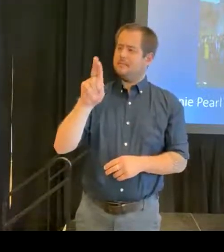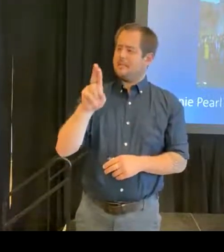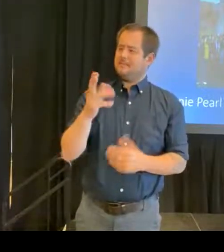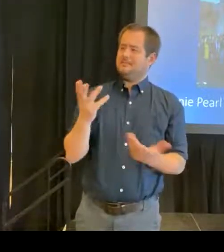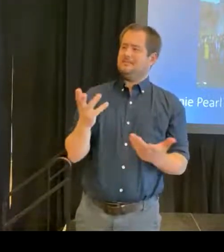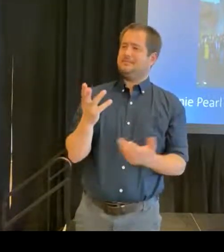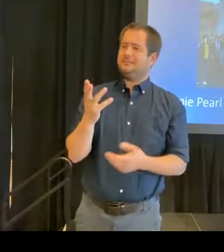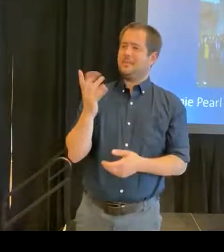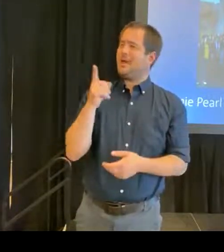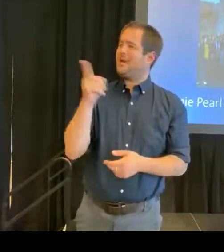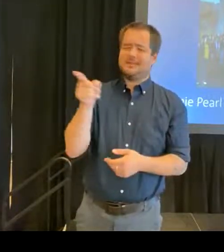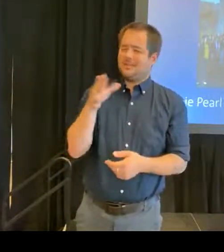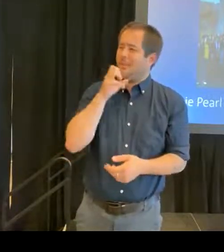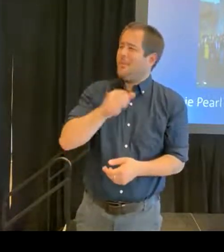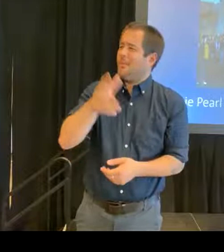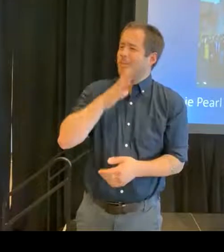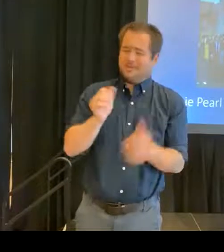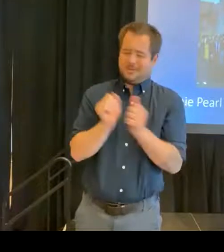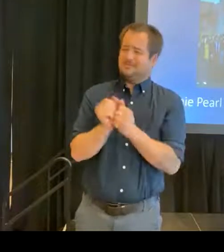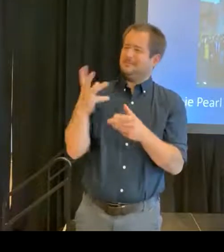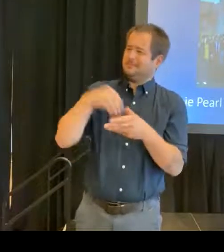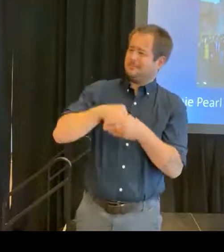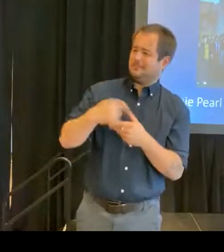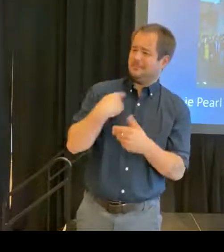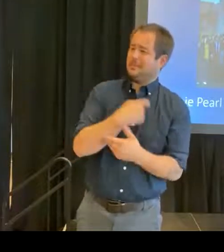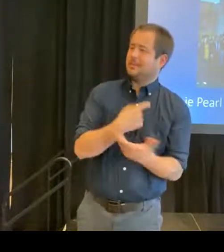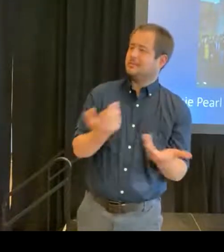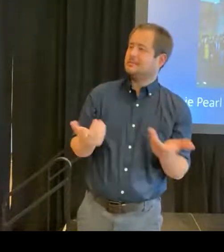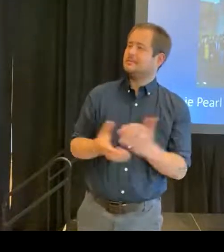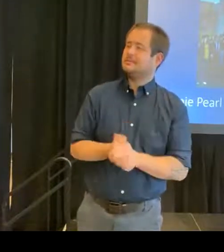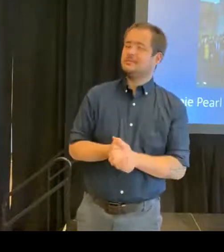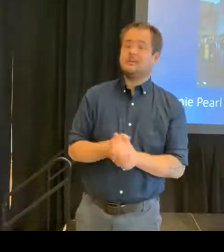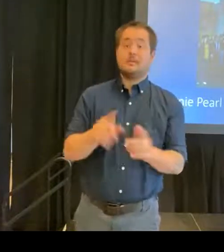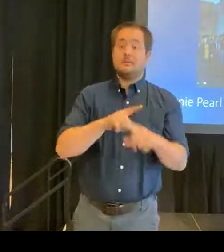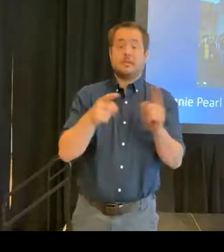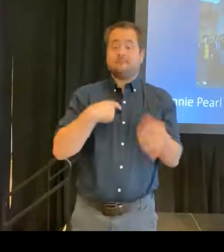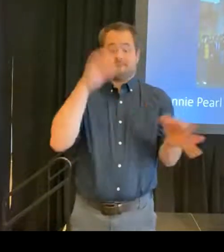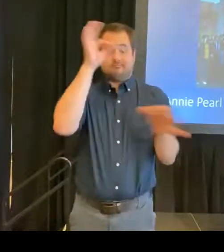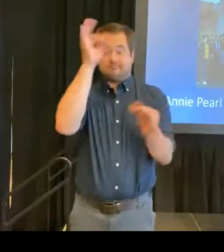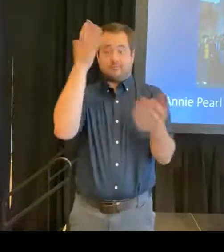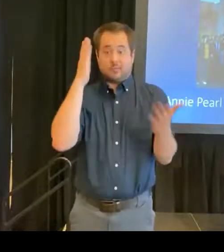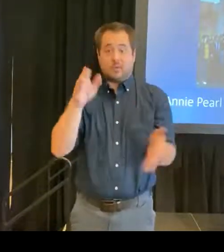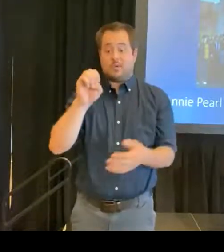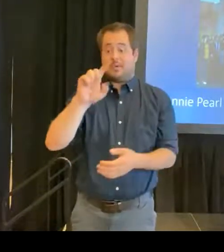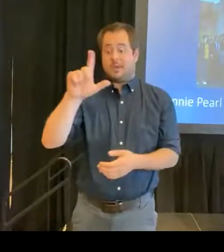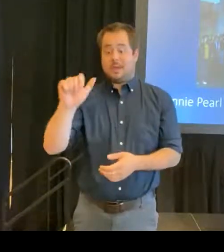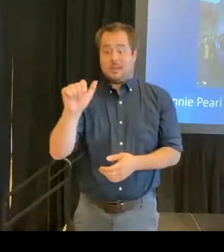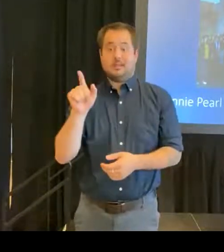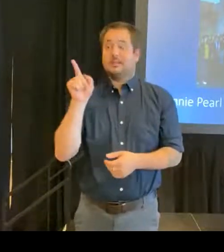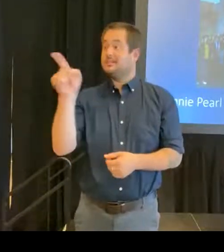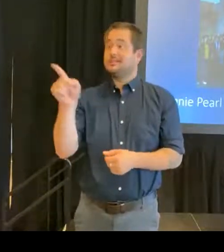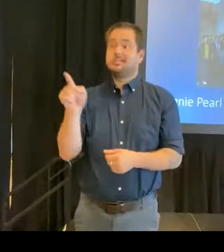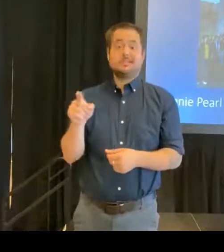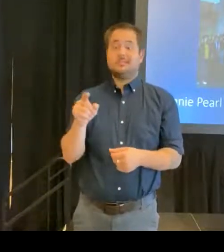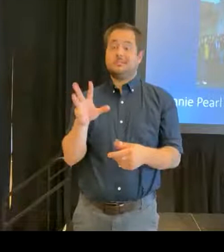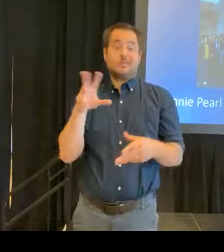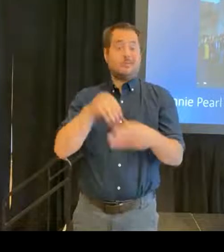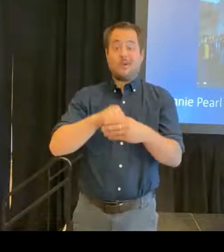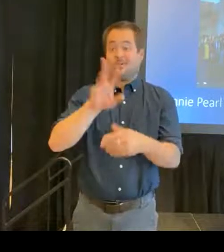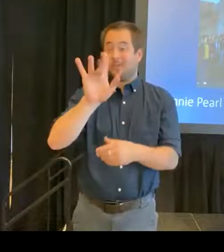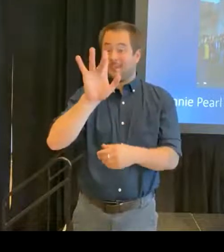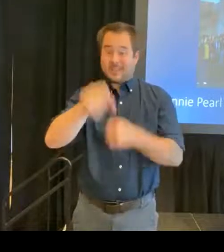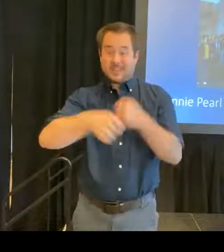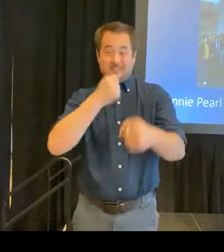lady doing with us? But I didn't know that Ella Baker had already contributed 25 years of her